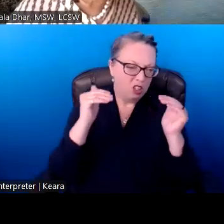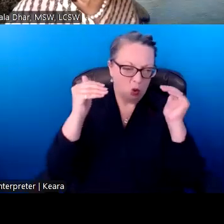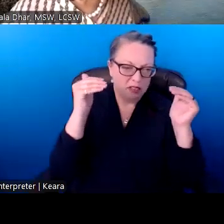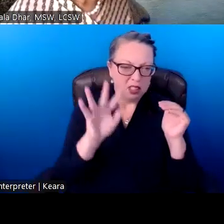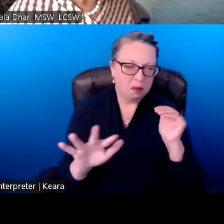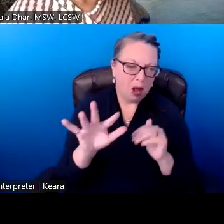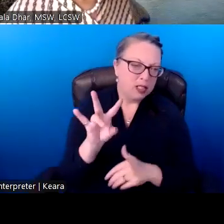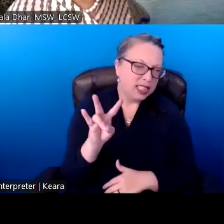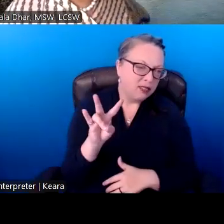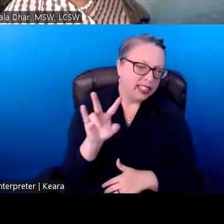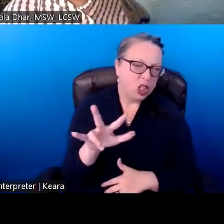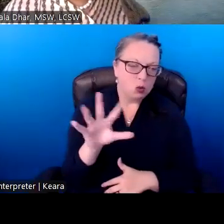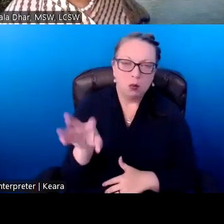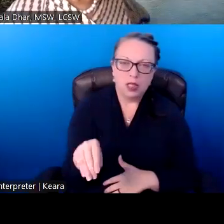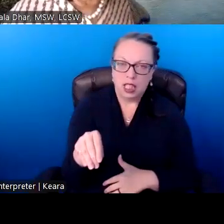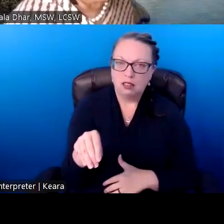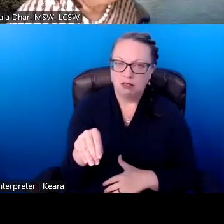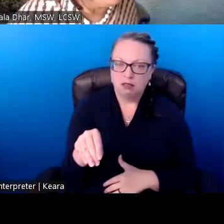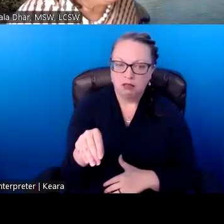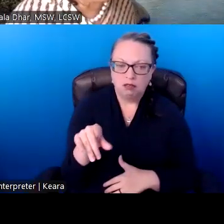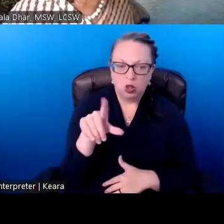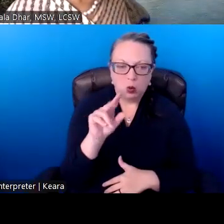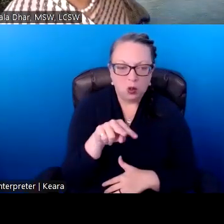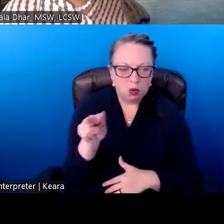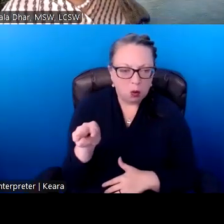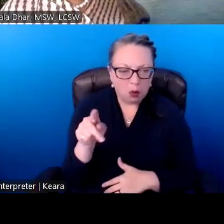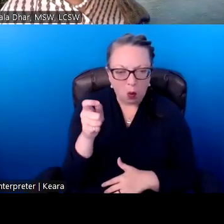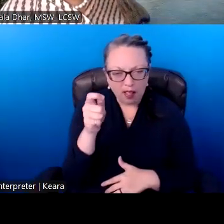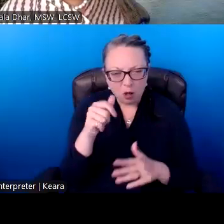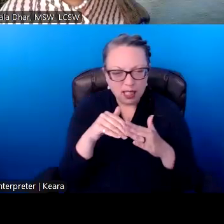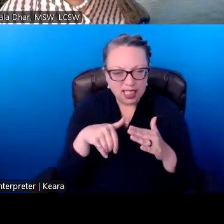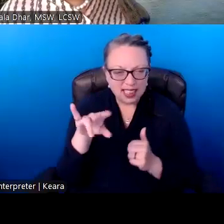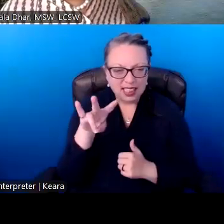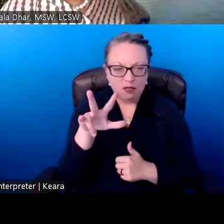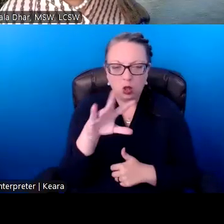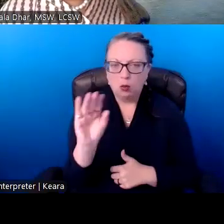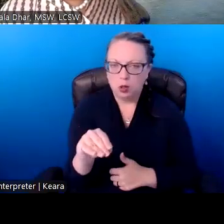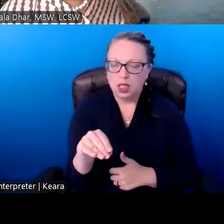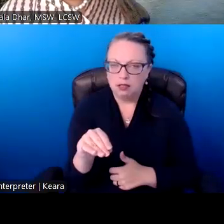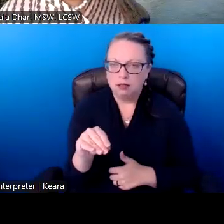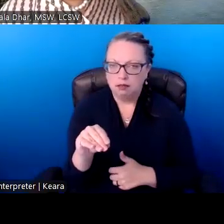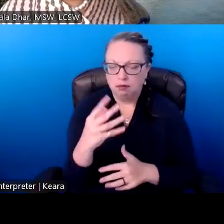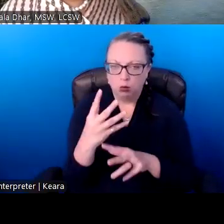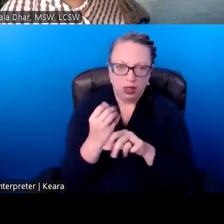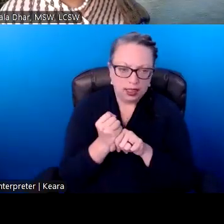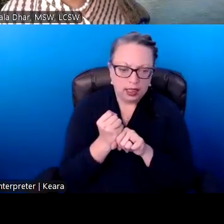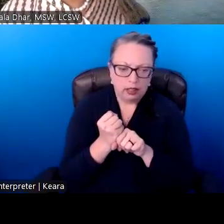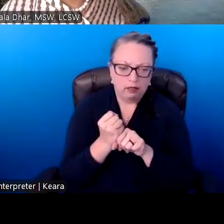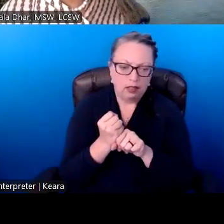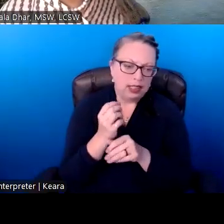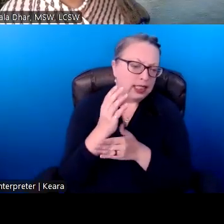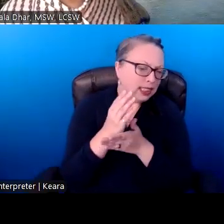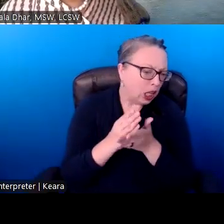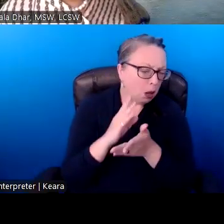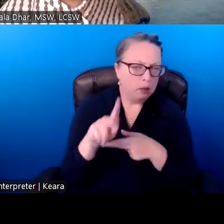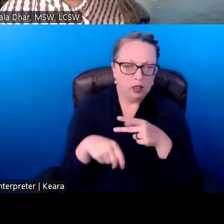73% in 22, or a little less than 73% were receiving some kind